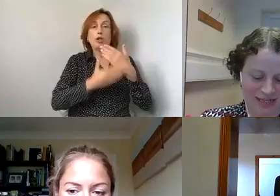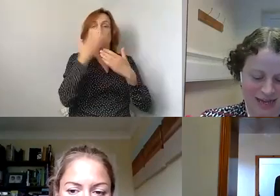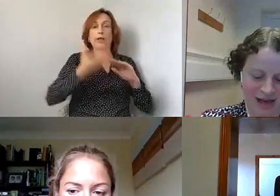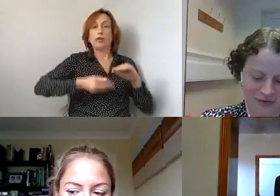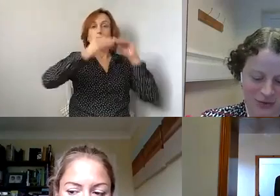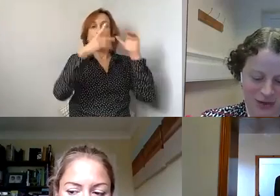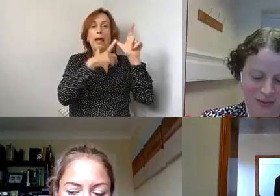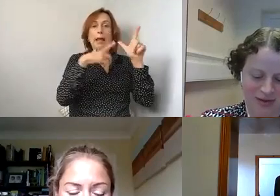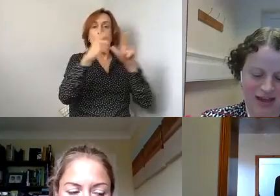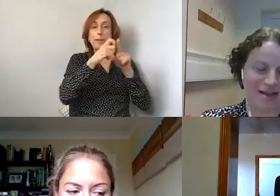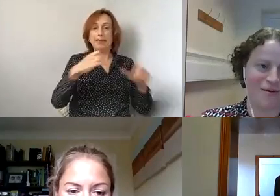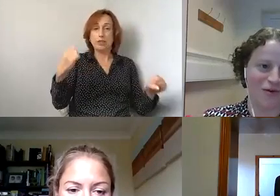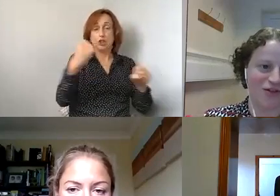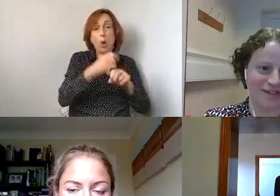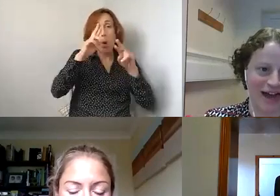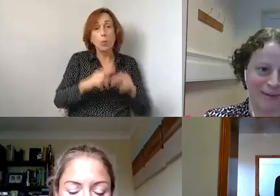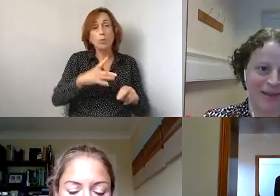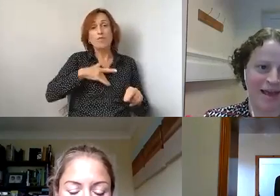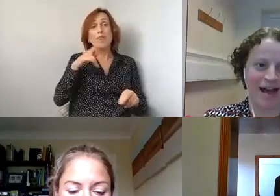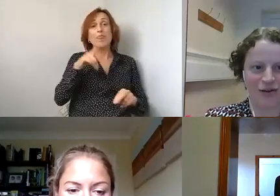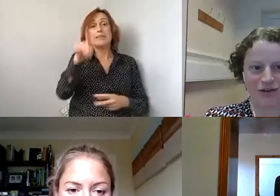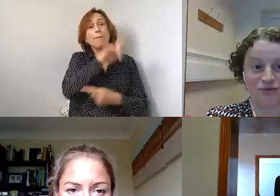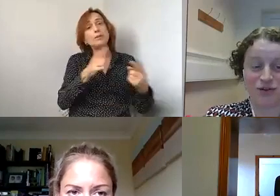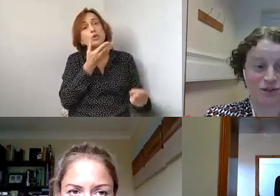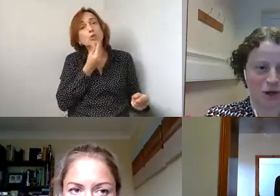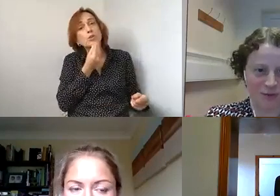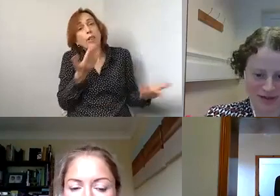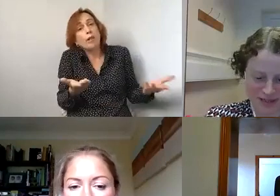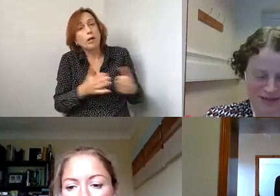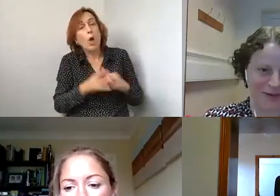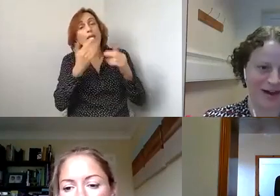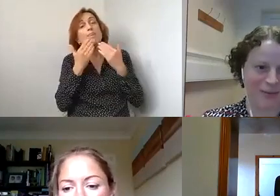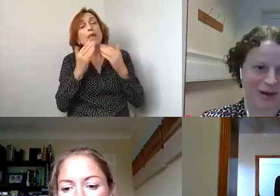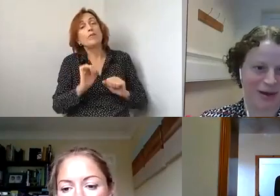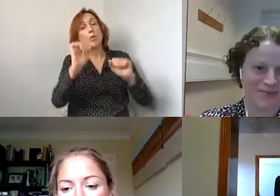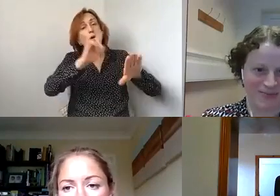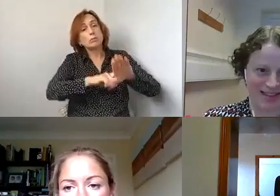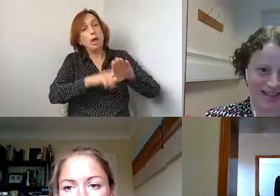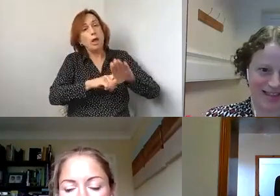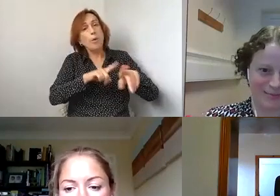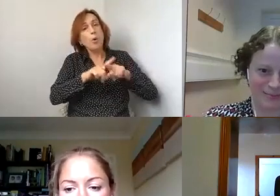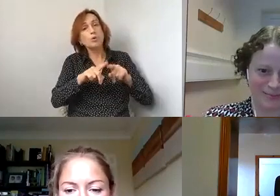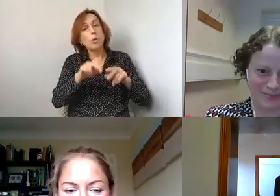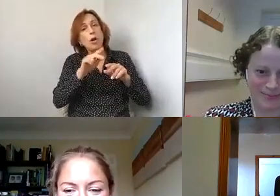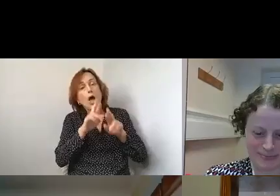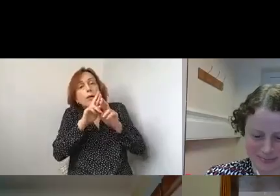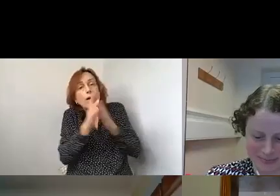today's meeting helpful, and we thank you all for your time and future contributions to our work.